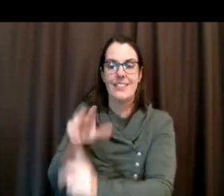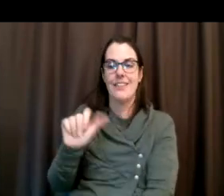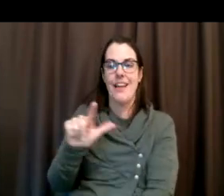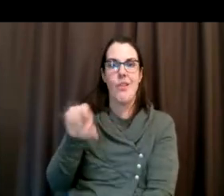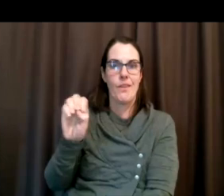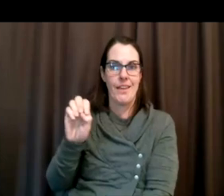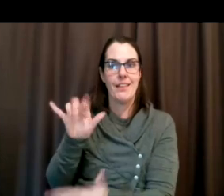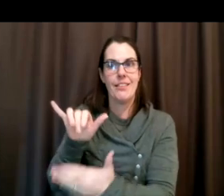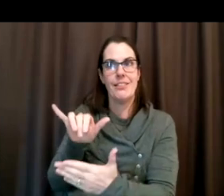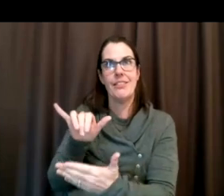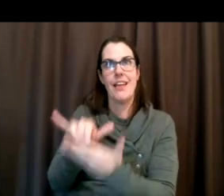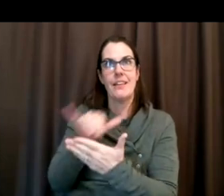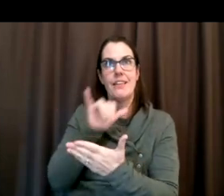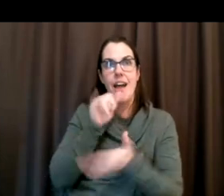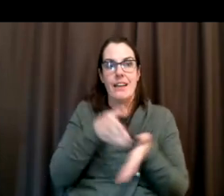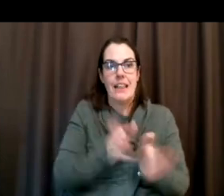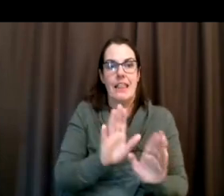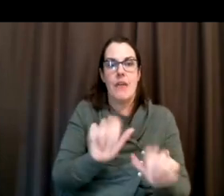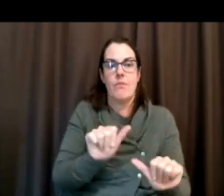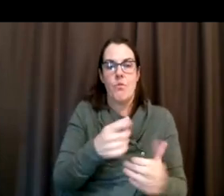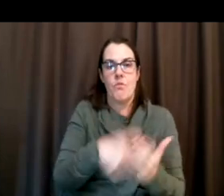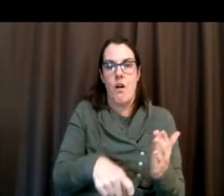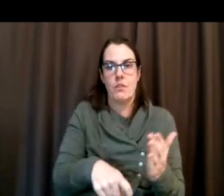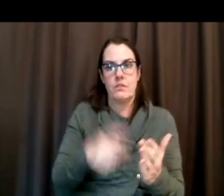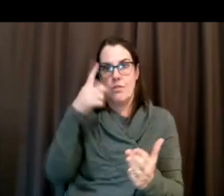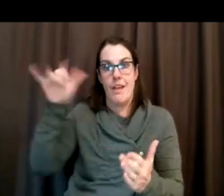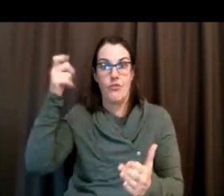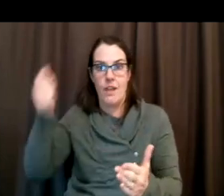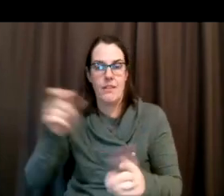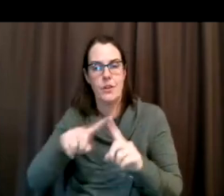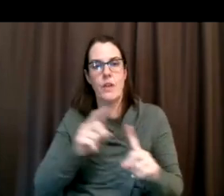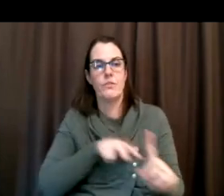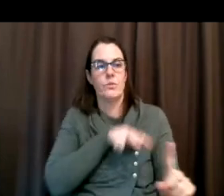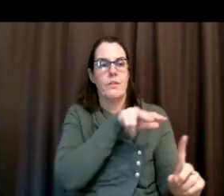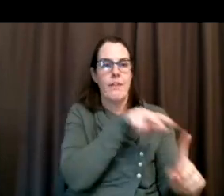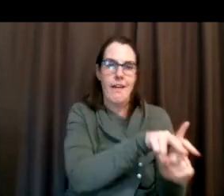that specific grant. You would have to allocate that elsewhere.